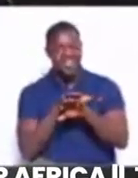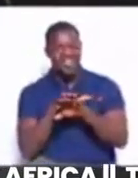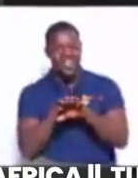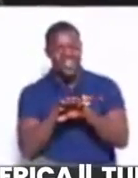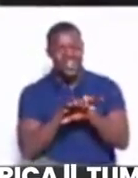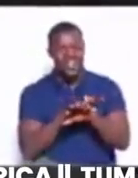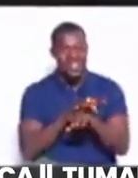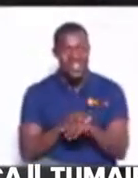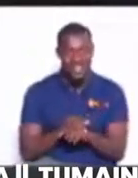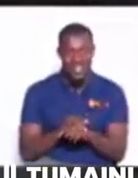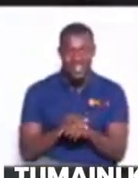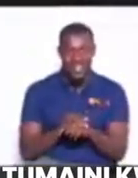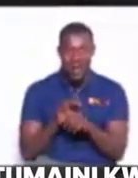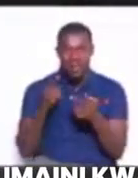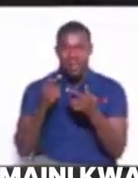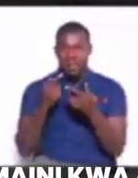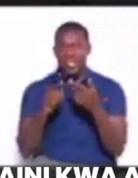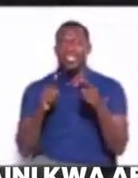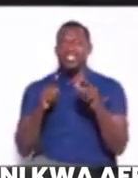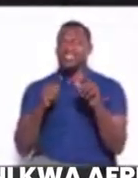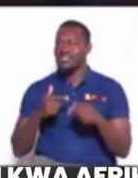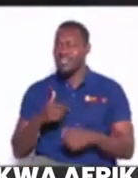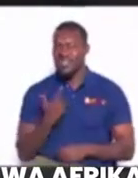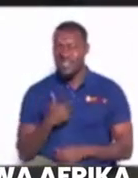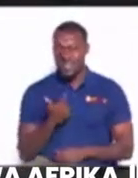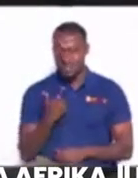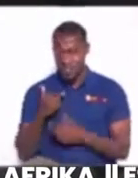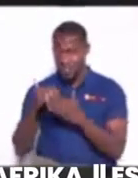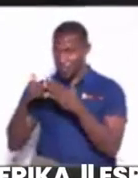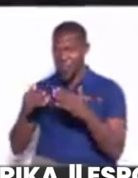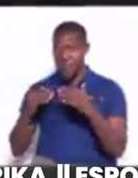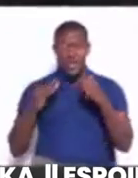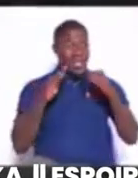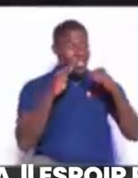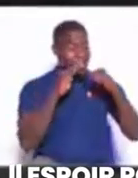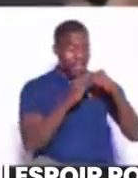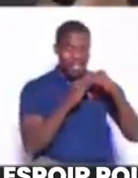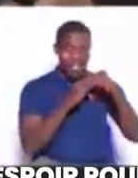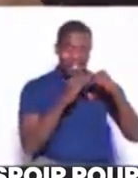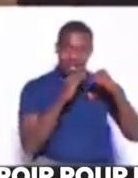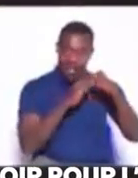89, 100 miles an hour. Because I was not under the law, I was under grace, right?